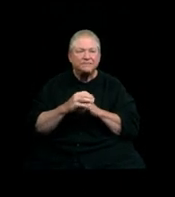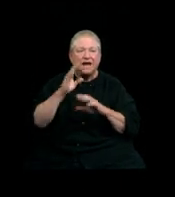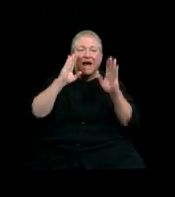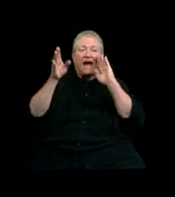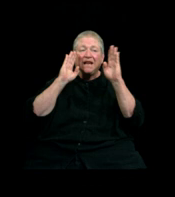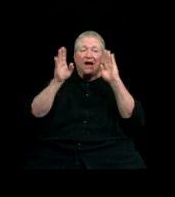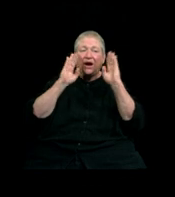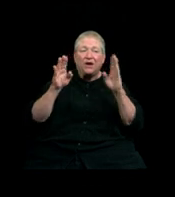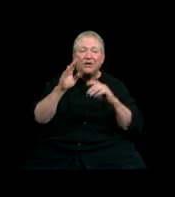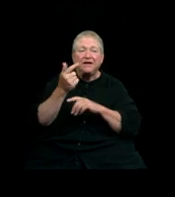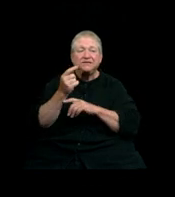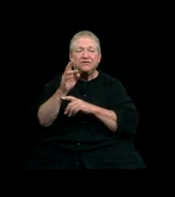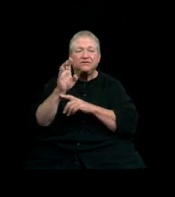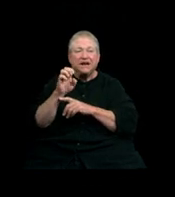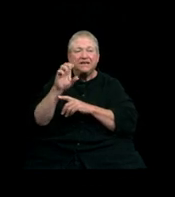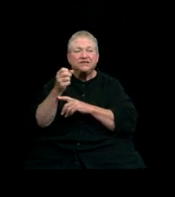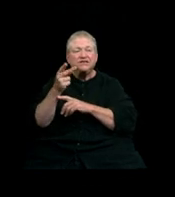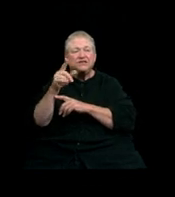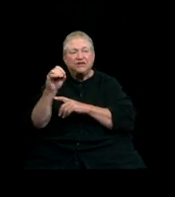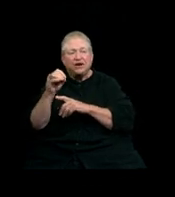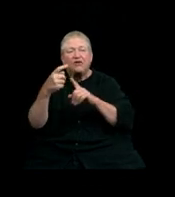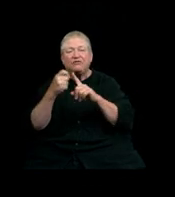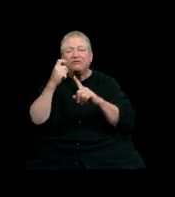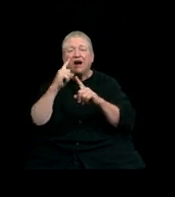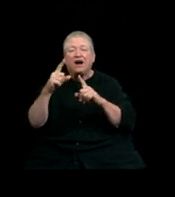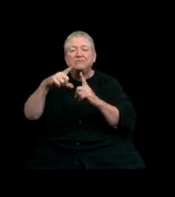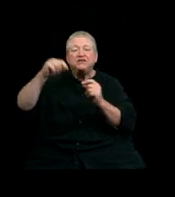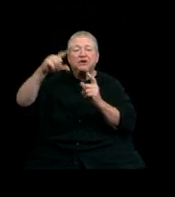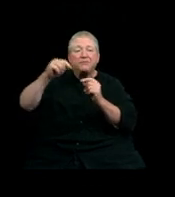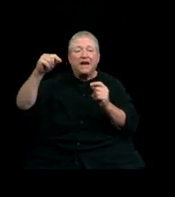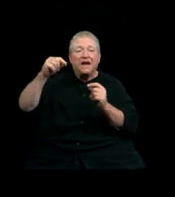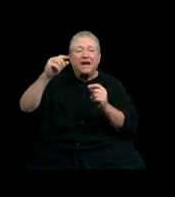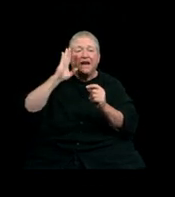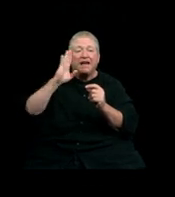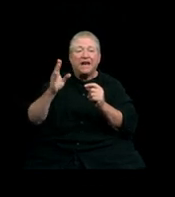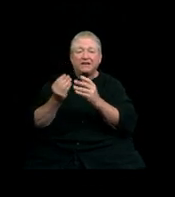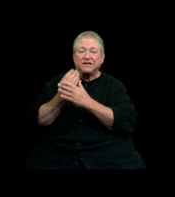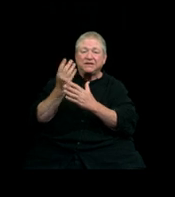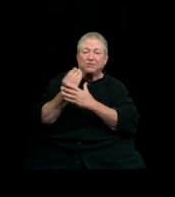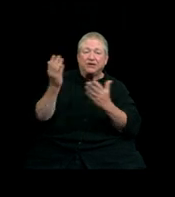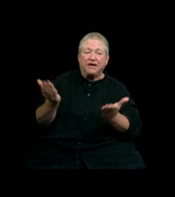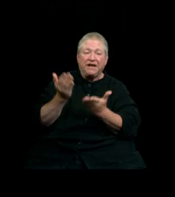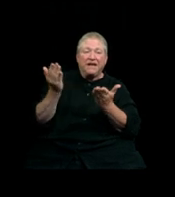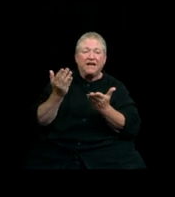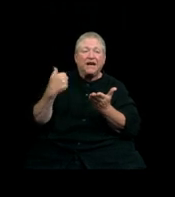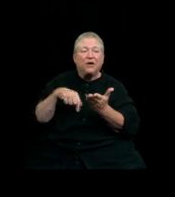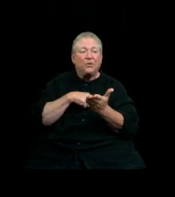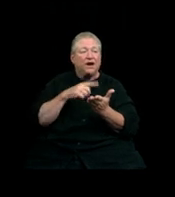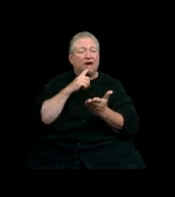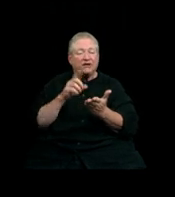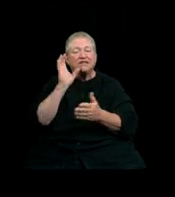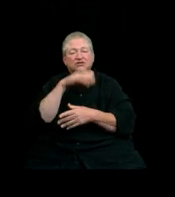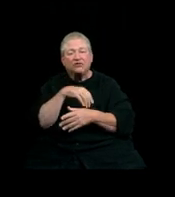Hey graduates, it's Taishiono from Saitama, Japan. Cherry blossoms are so beautiful in spring. We are all in a so hard situation,